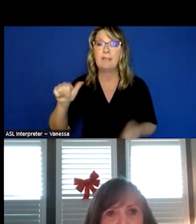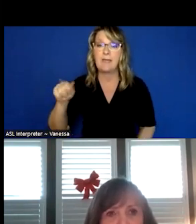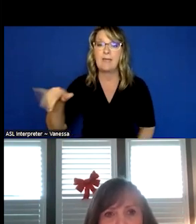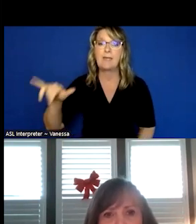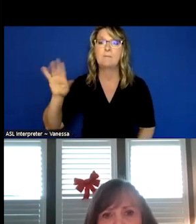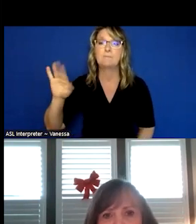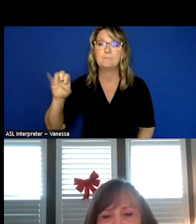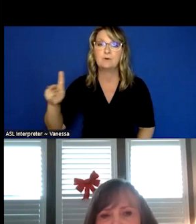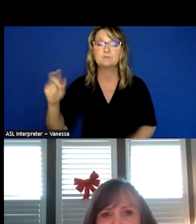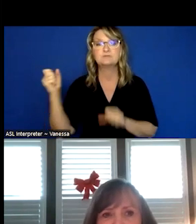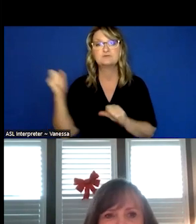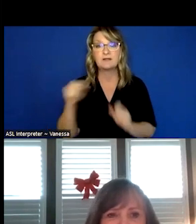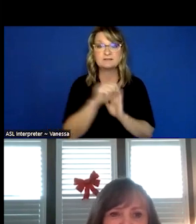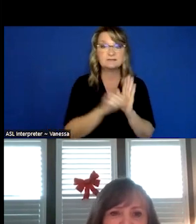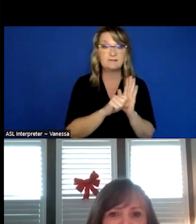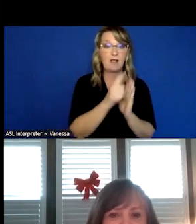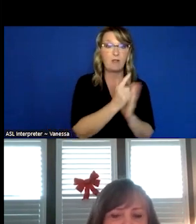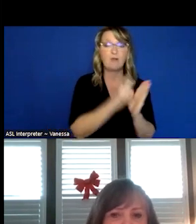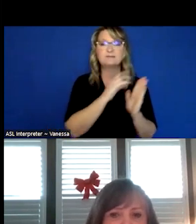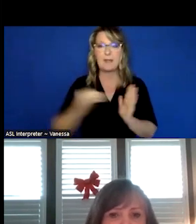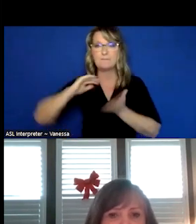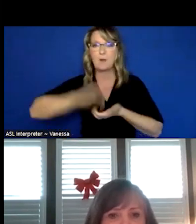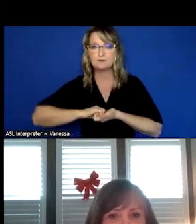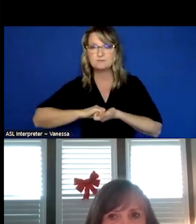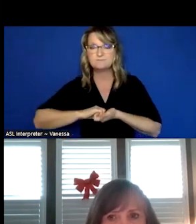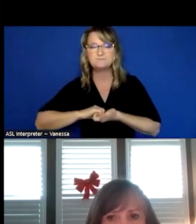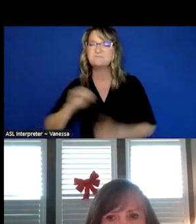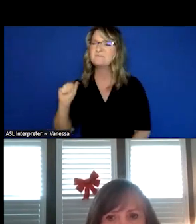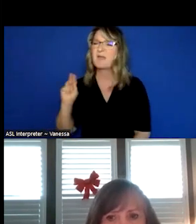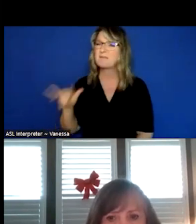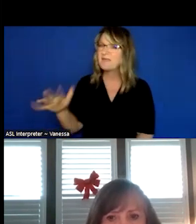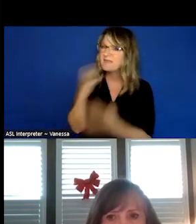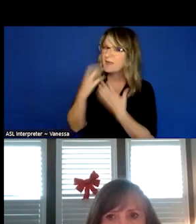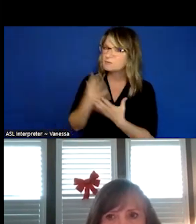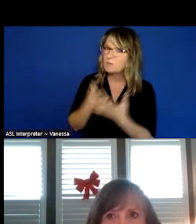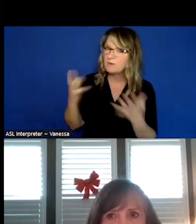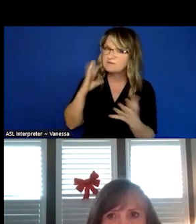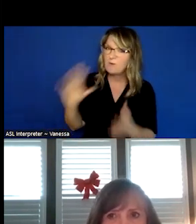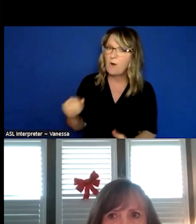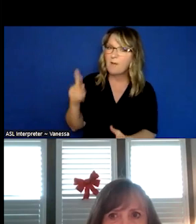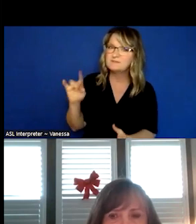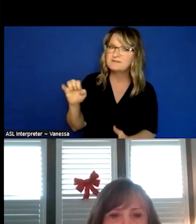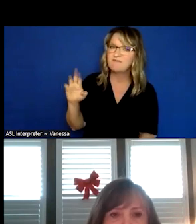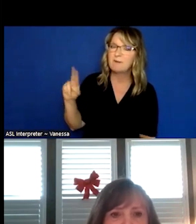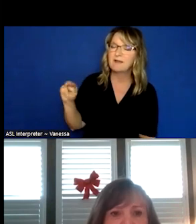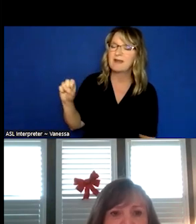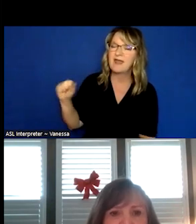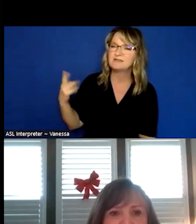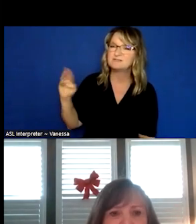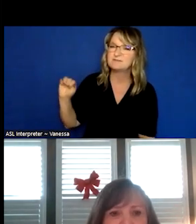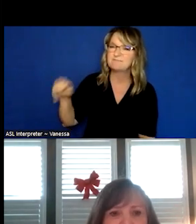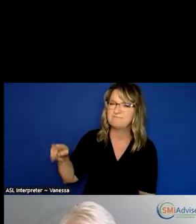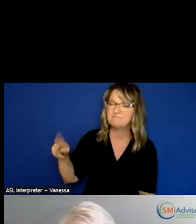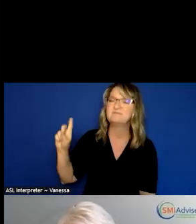and Partnerships. Thank you. Arlene, thank you so much for the NASHBID update. Looking forward to that